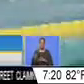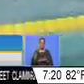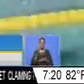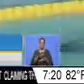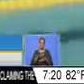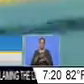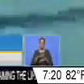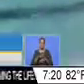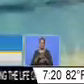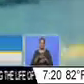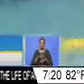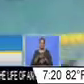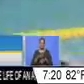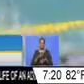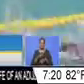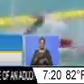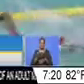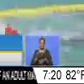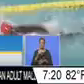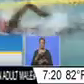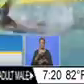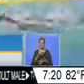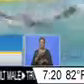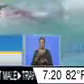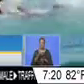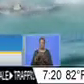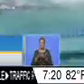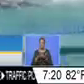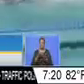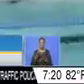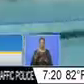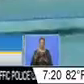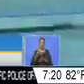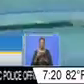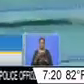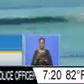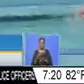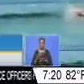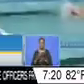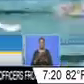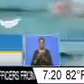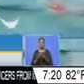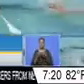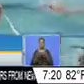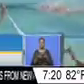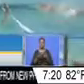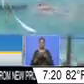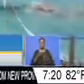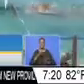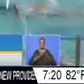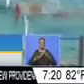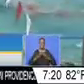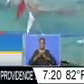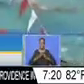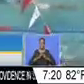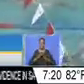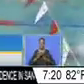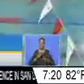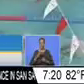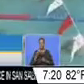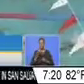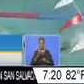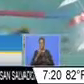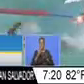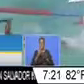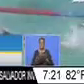8:30 and the evening session at around 5:30. The meet was a very entertaining one as we saw a stellar performance from over 300. Yeah, it